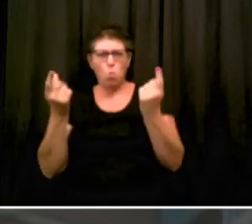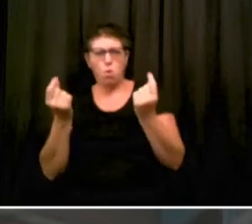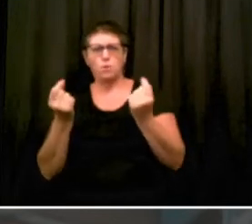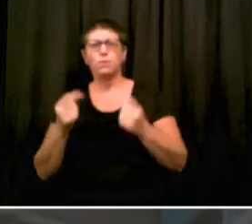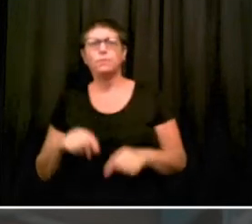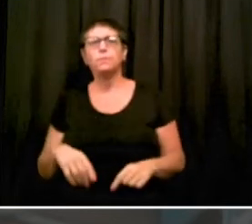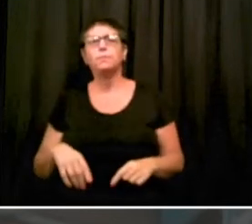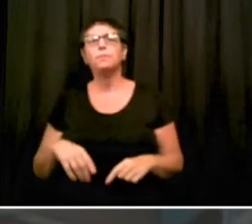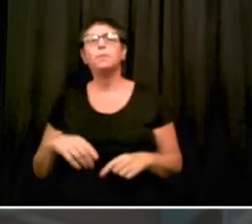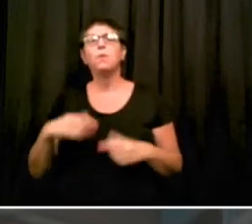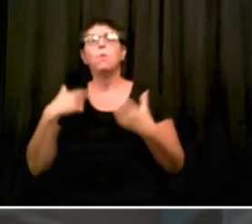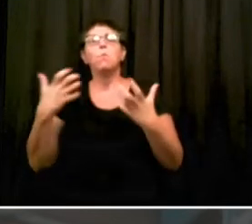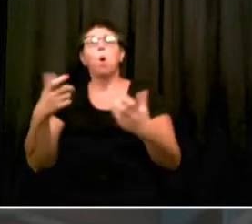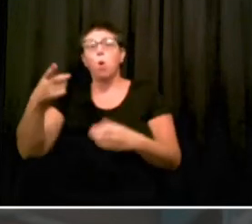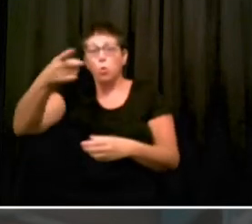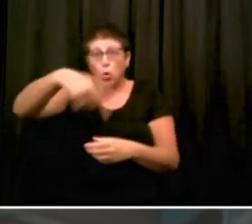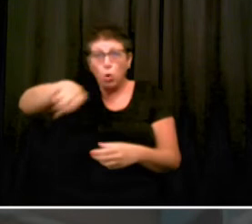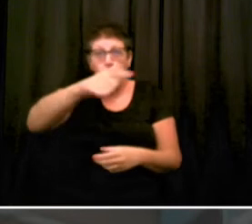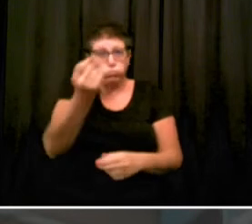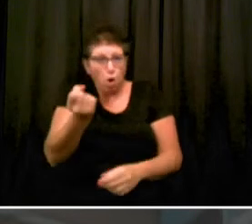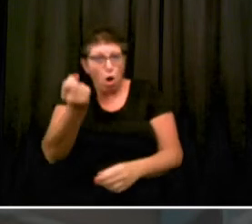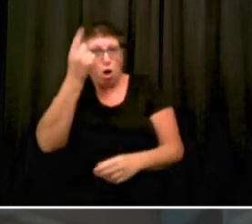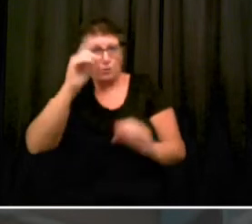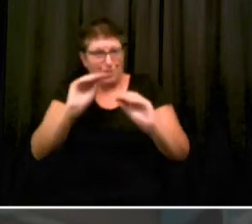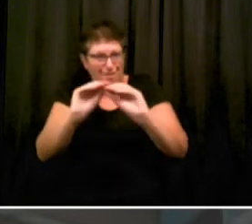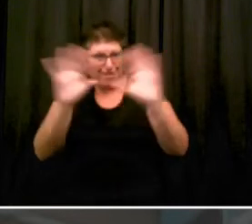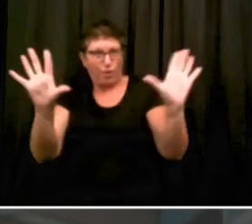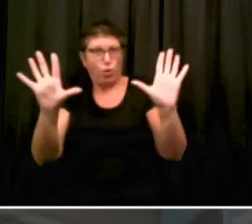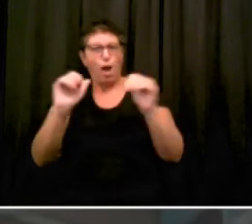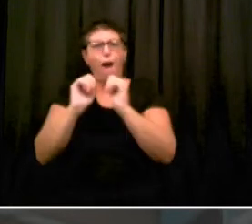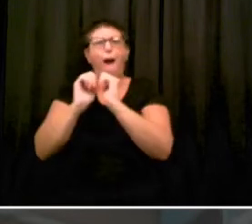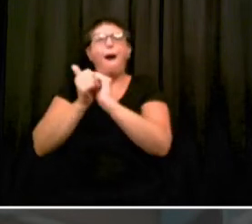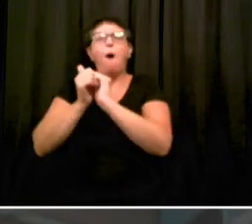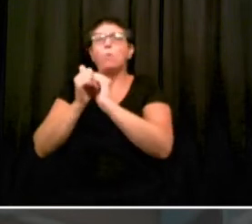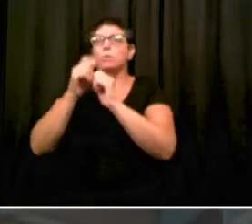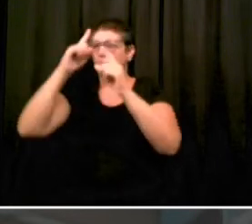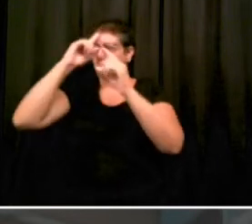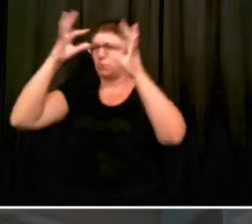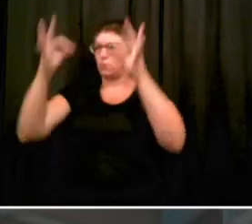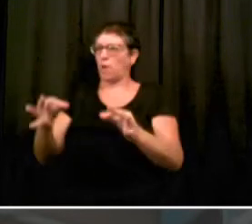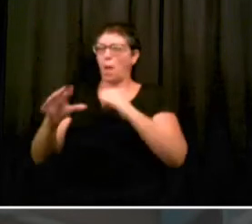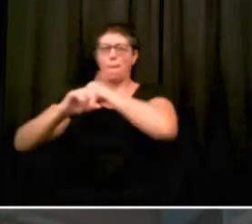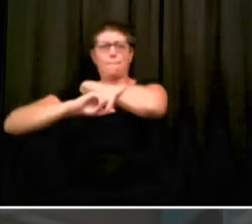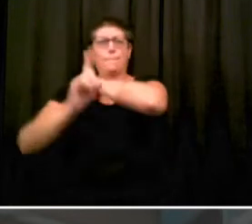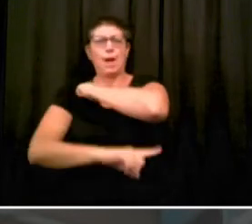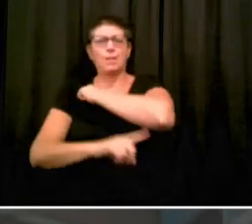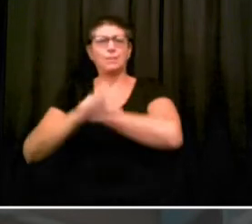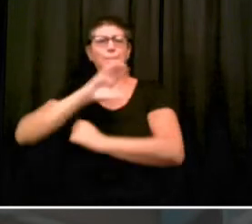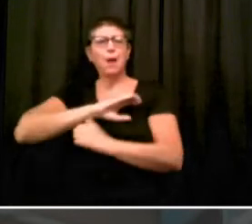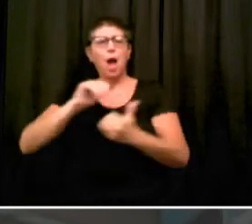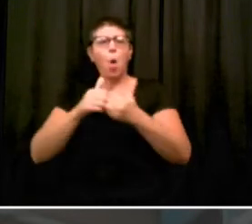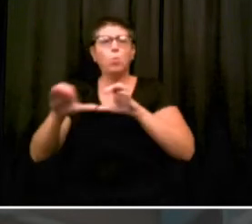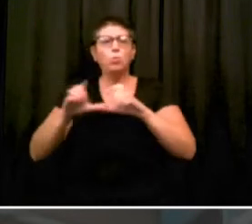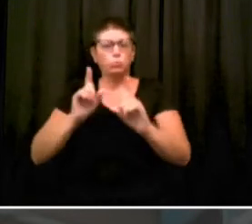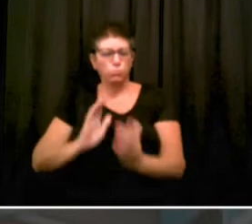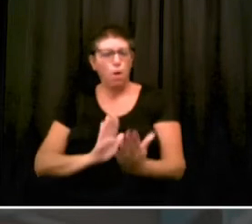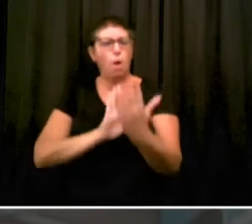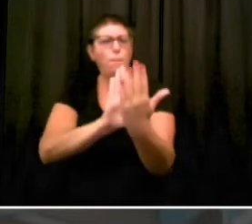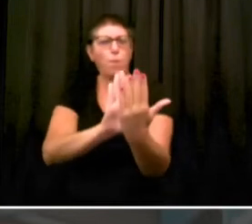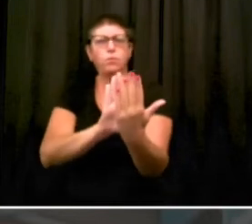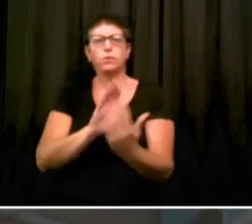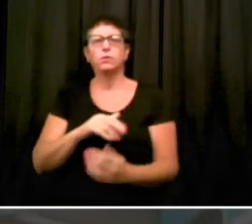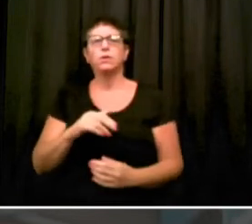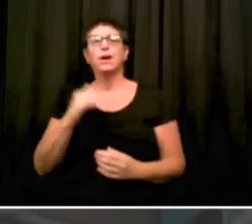to be clear that when certain actions are taken, when certain mistakes are made, that there will be